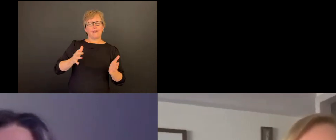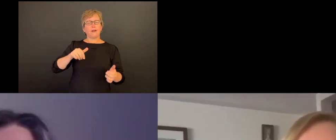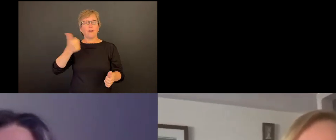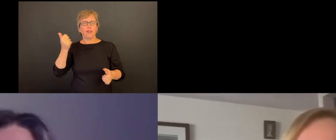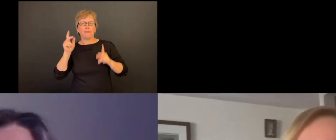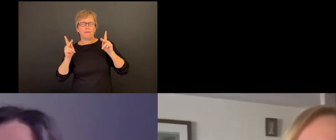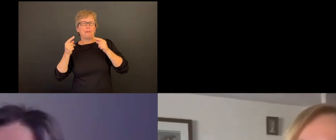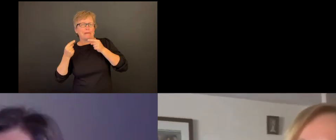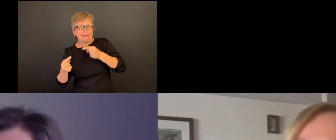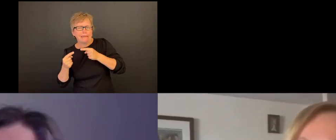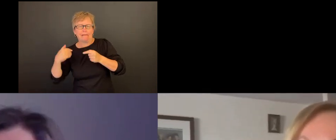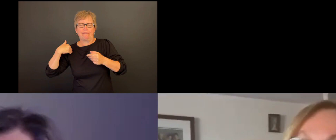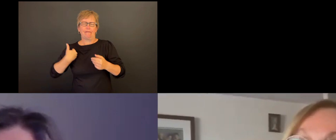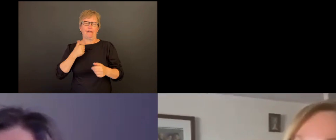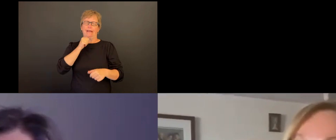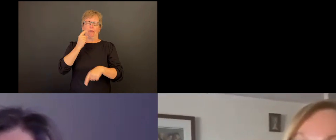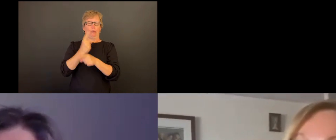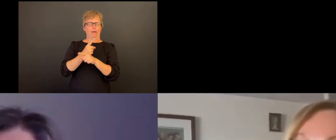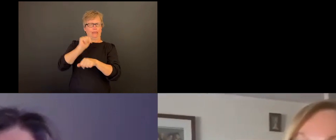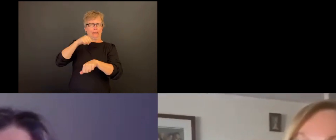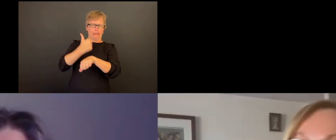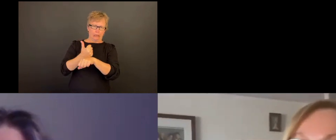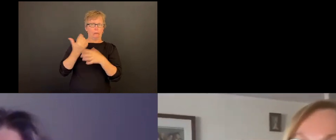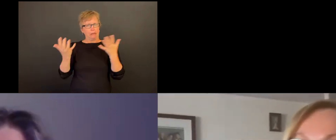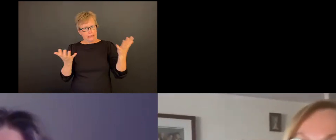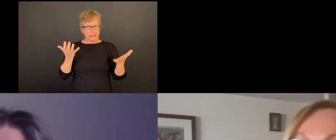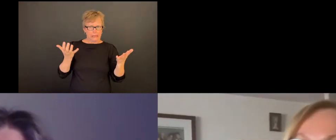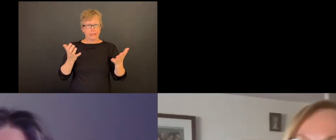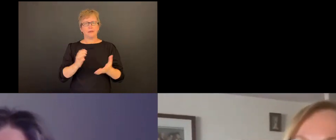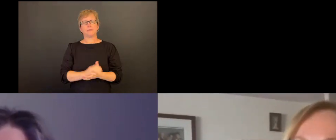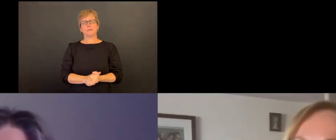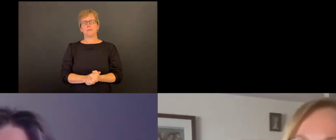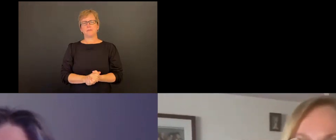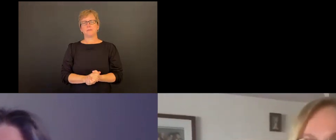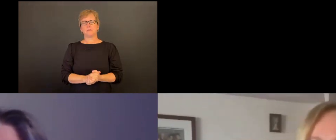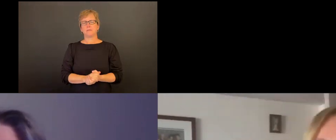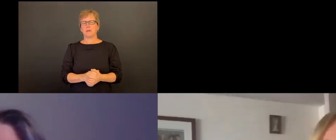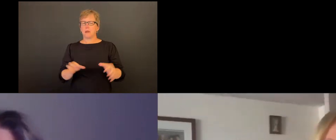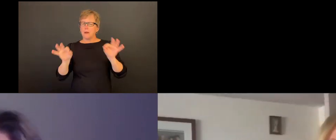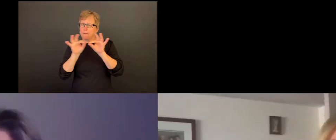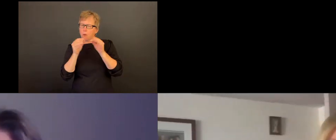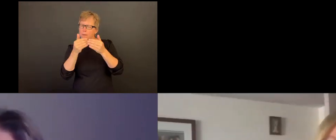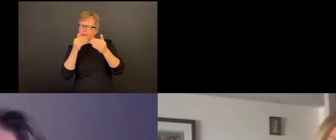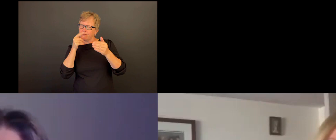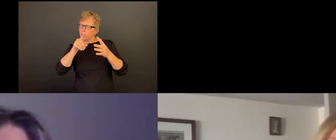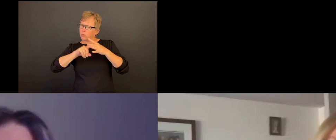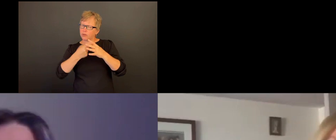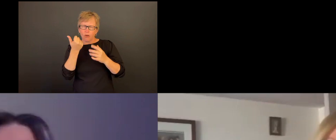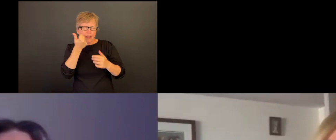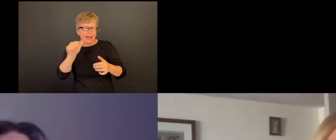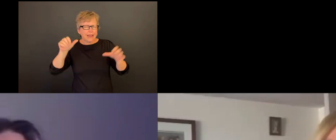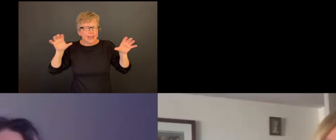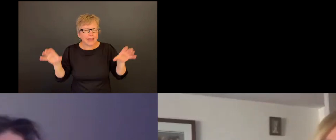that route and have done very well. Some people have had some problems because, maybe that wasn't set up quite the way it needed to